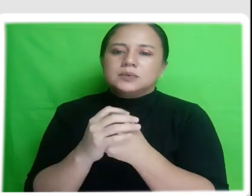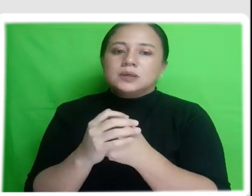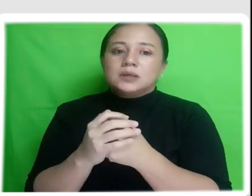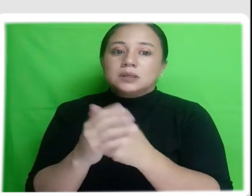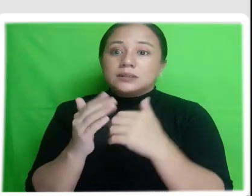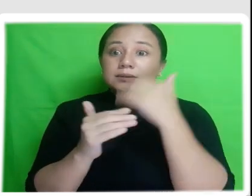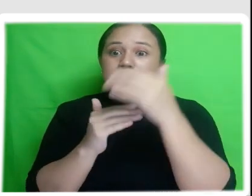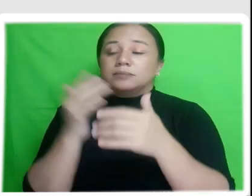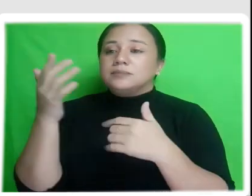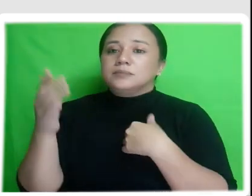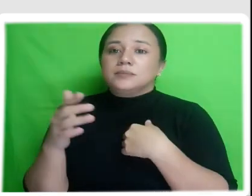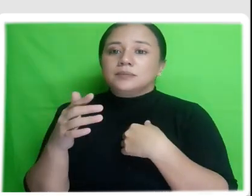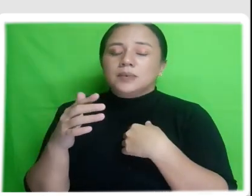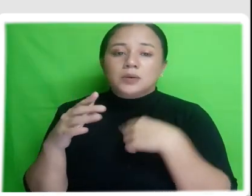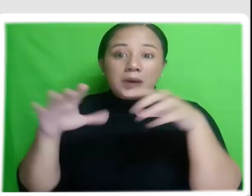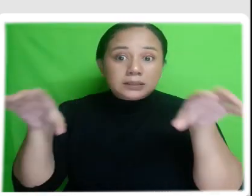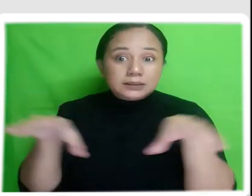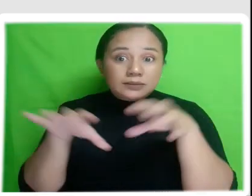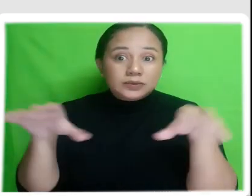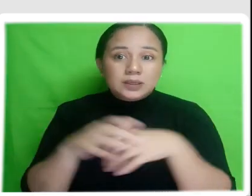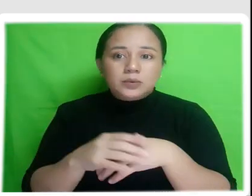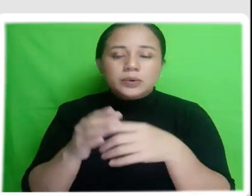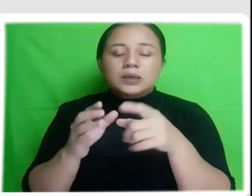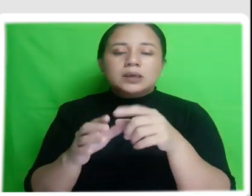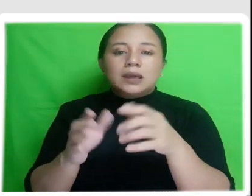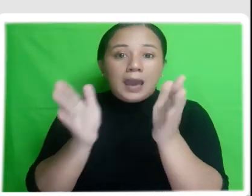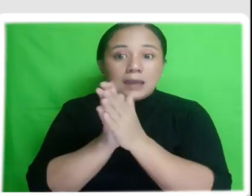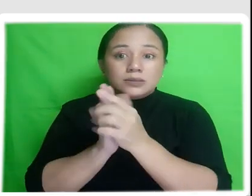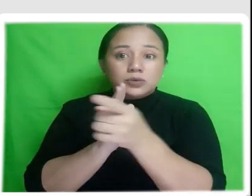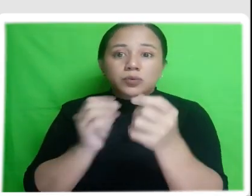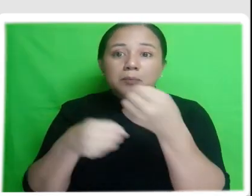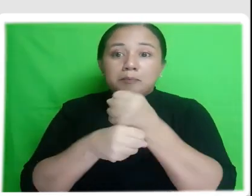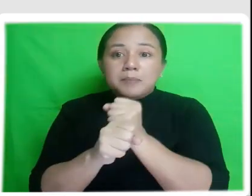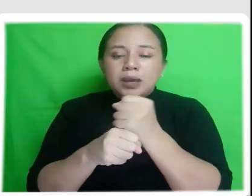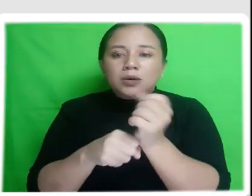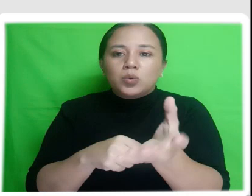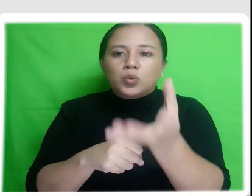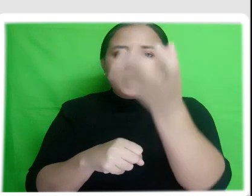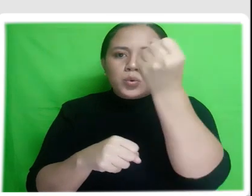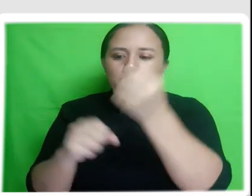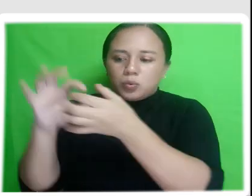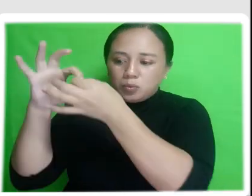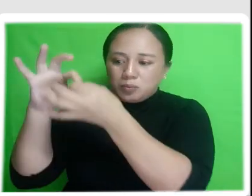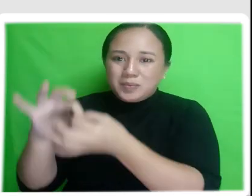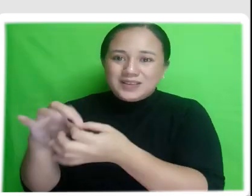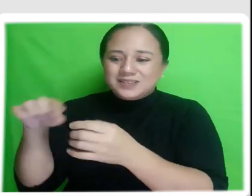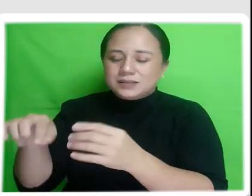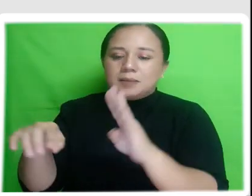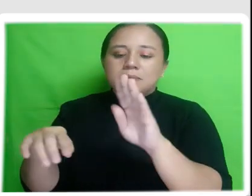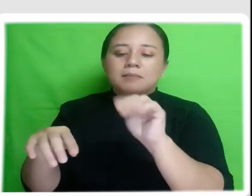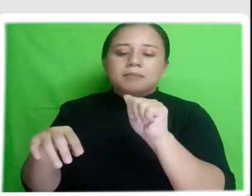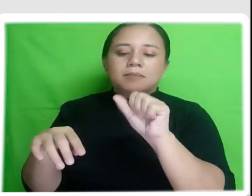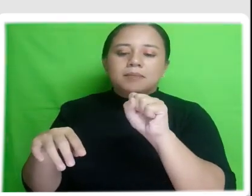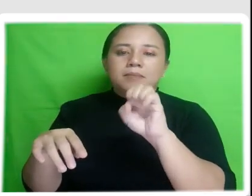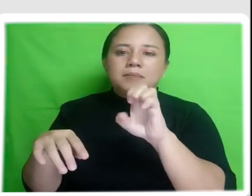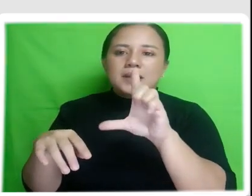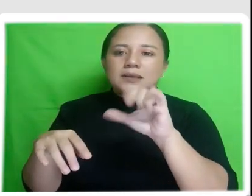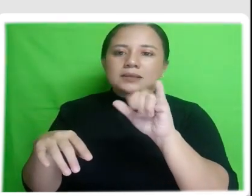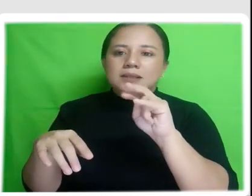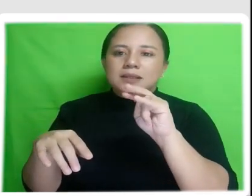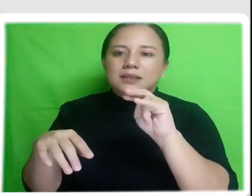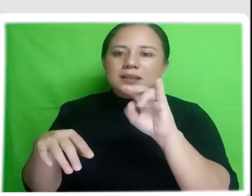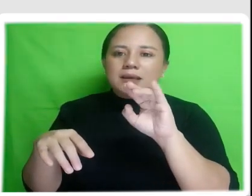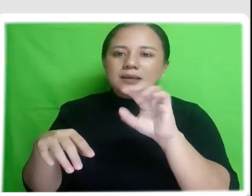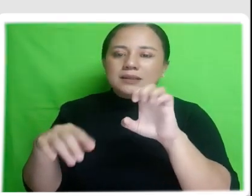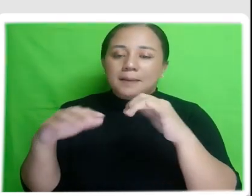exercise, we ask you to make your baseline map of motives. From time to